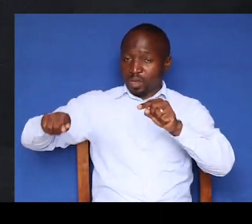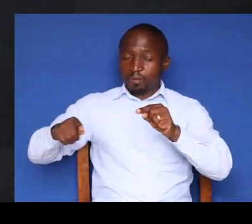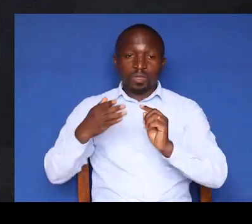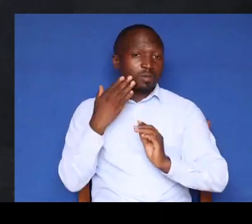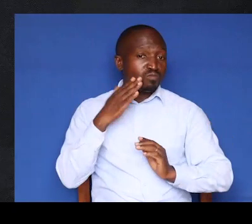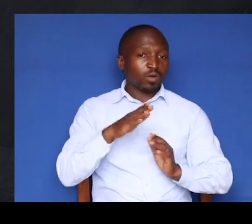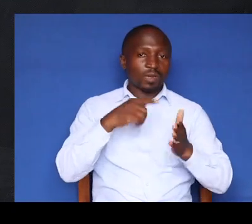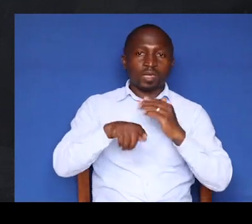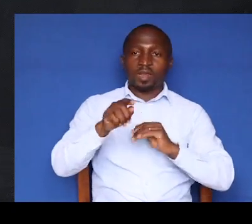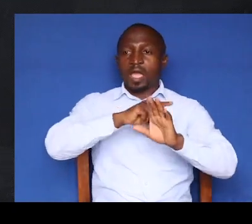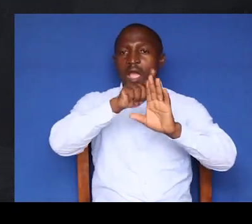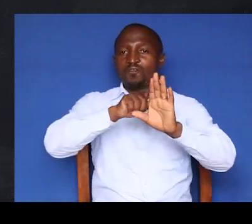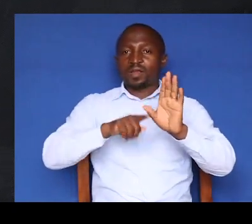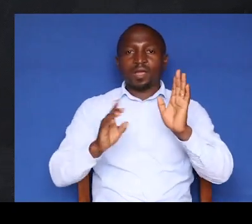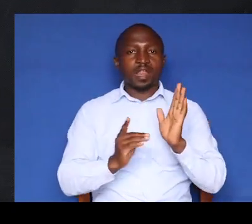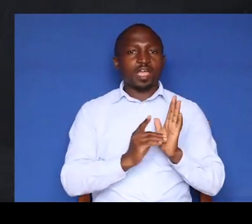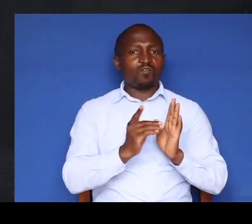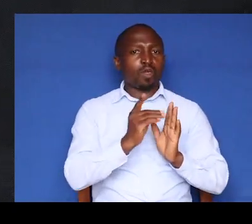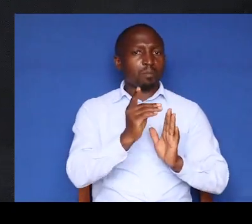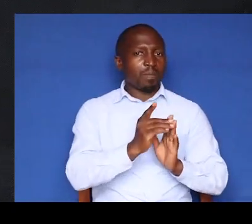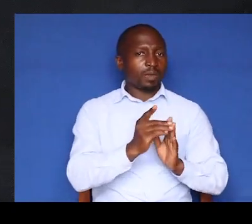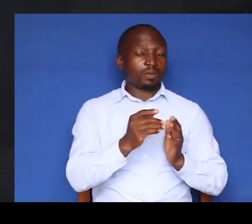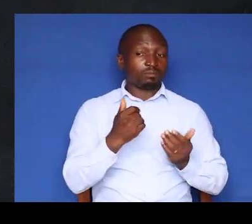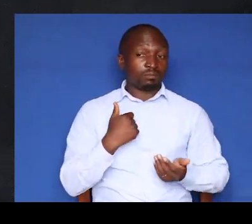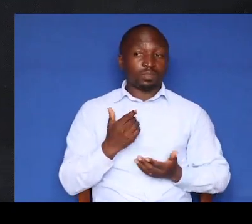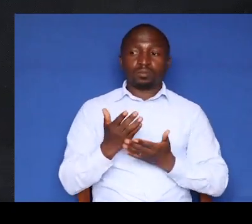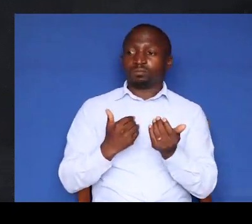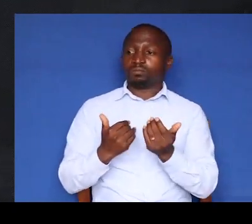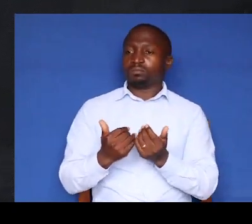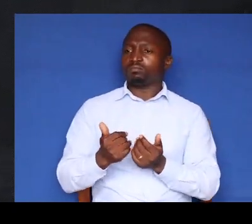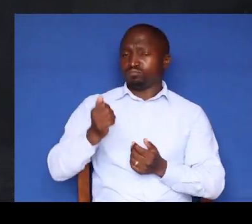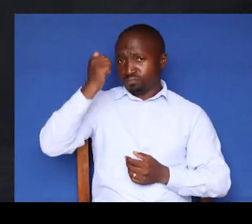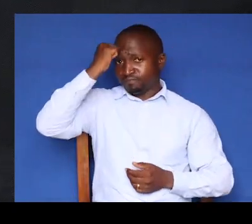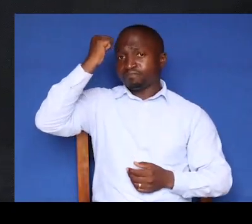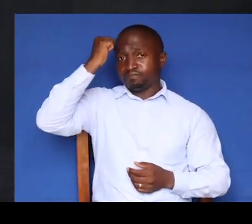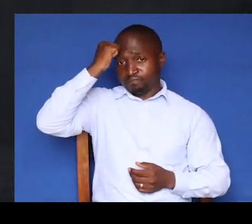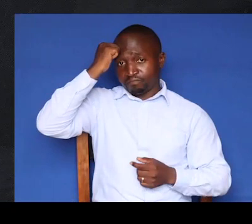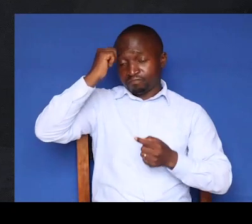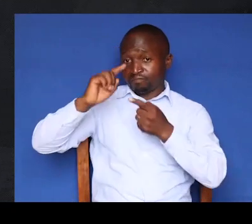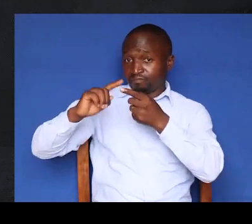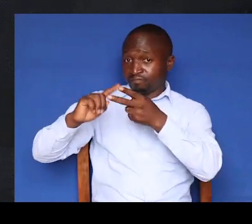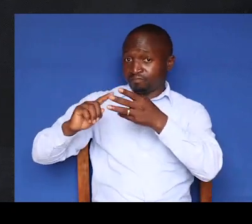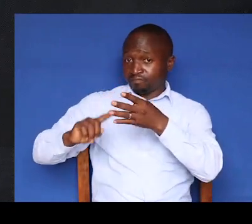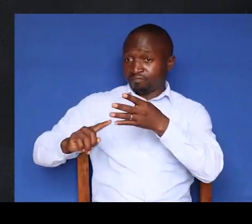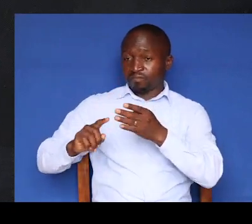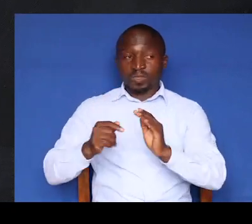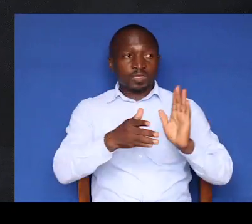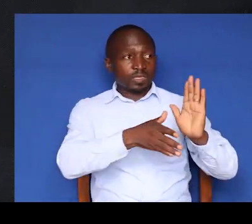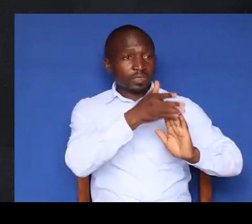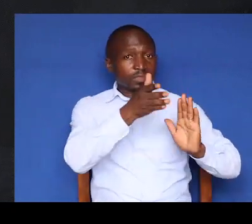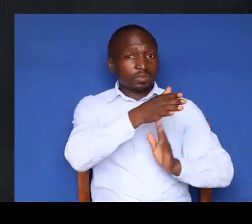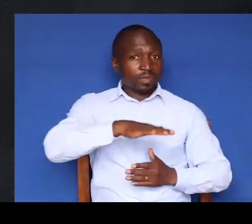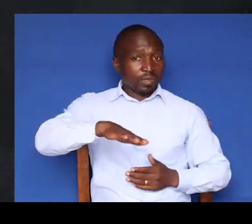in African development. I would like you to have the following reflection here. In catchment